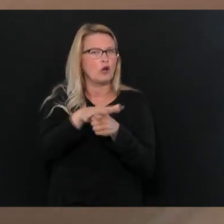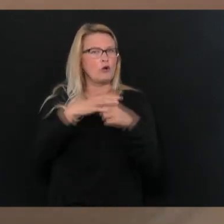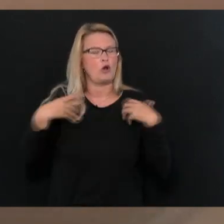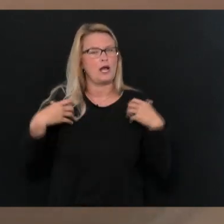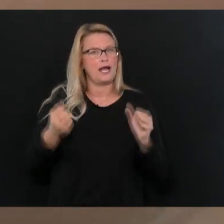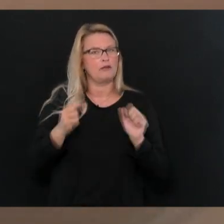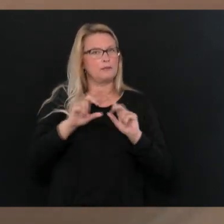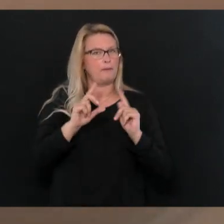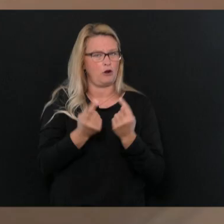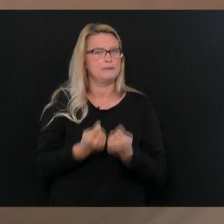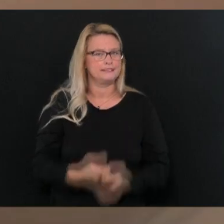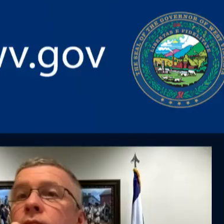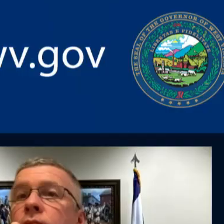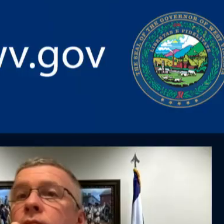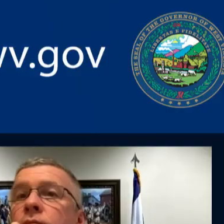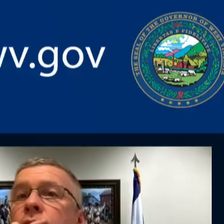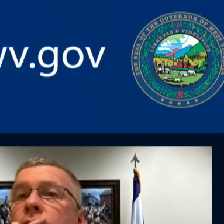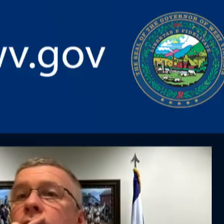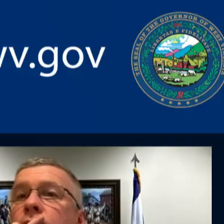EPI people.